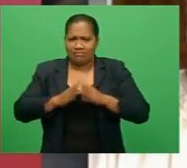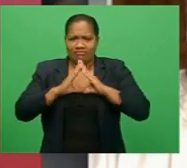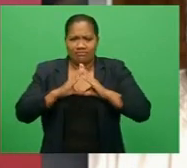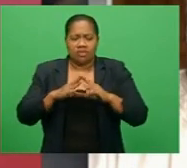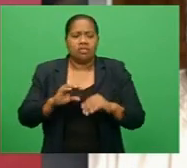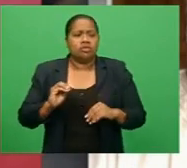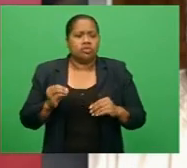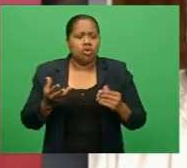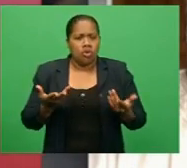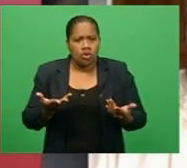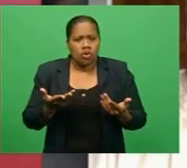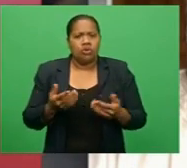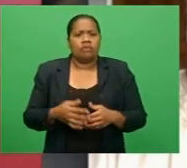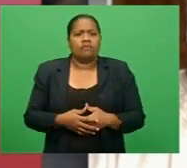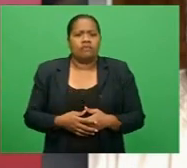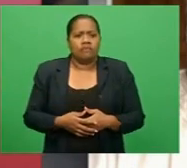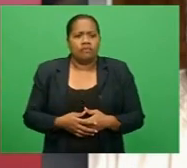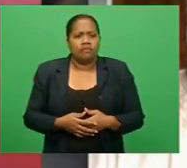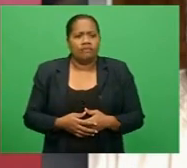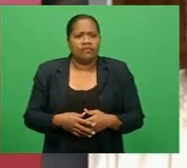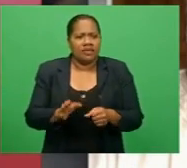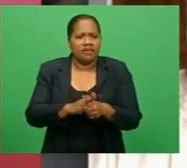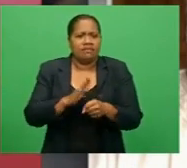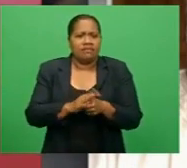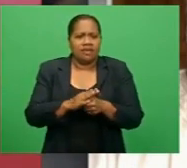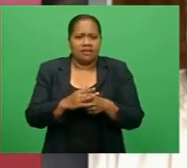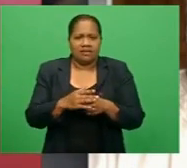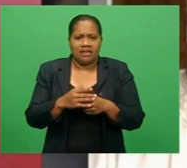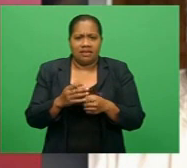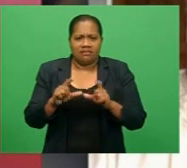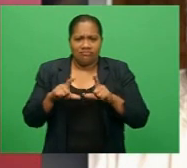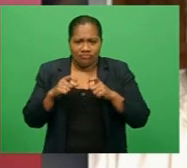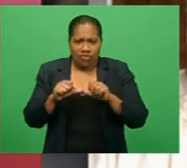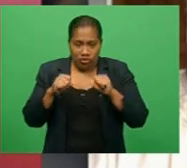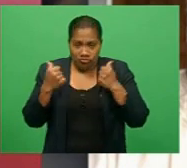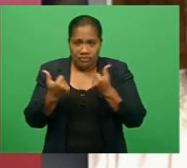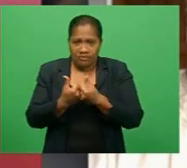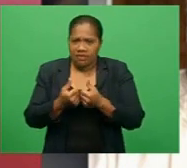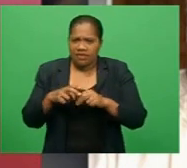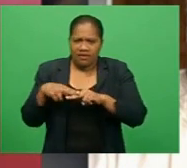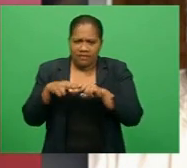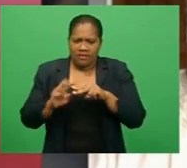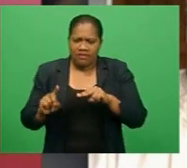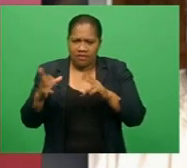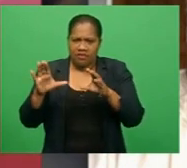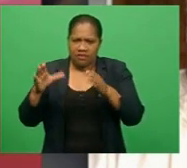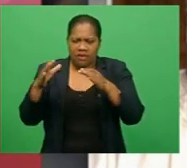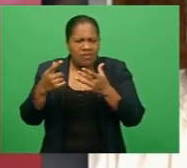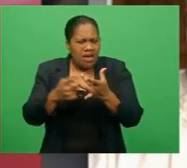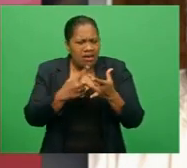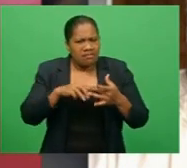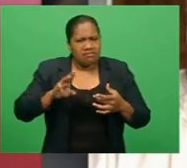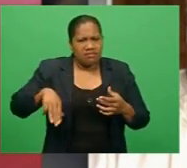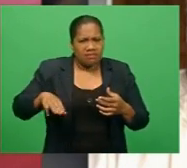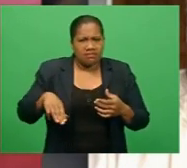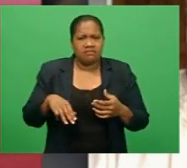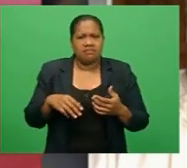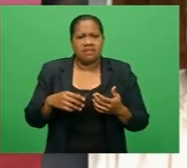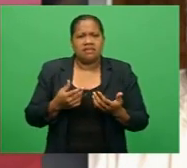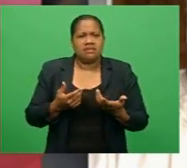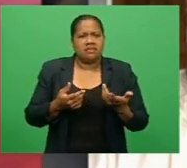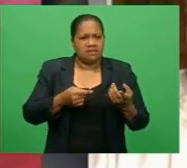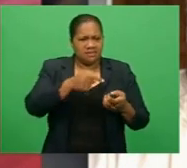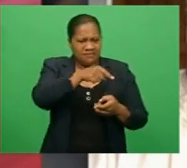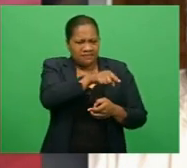to be quoting that we made a deal with Fiji First Party is grossly untrue. Other members of the Fiji Sawmillers Association were